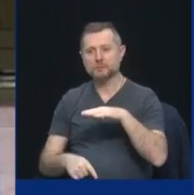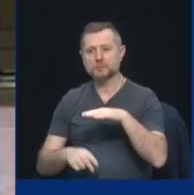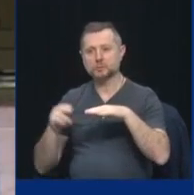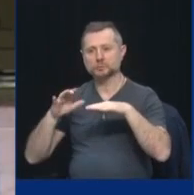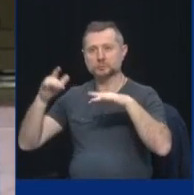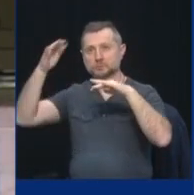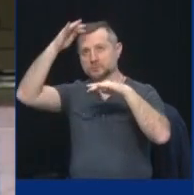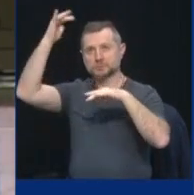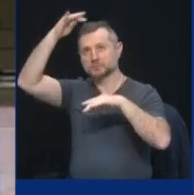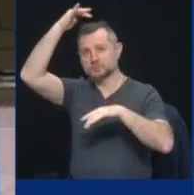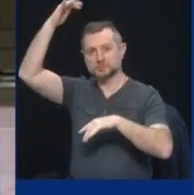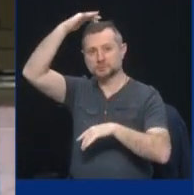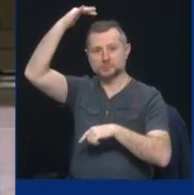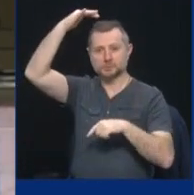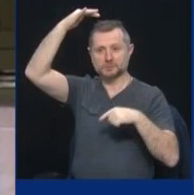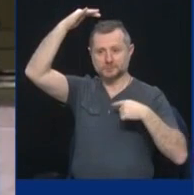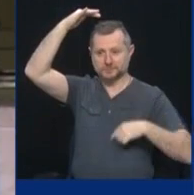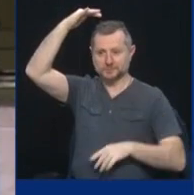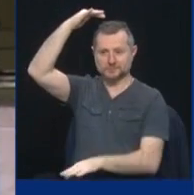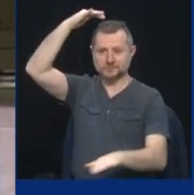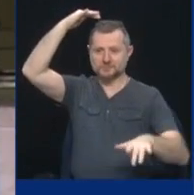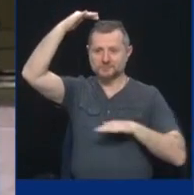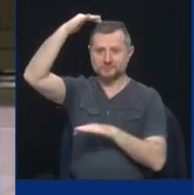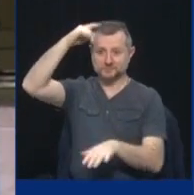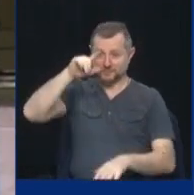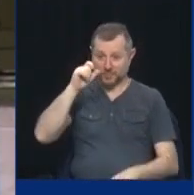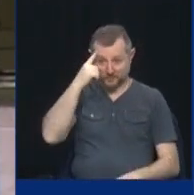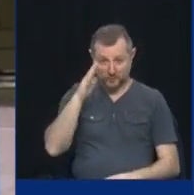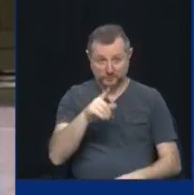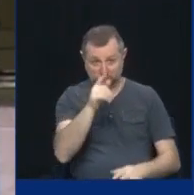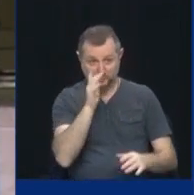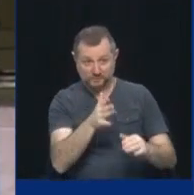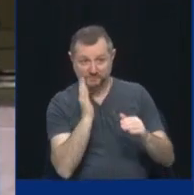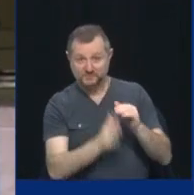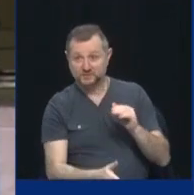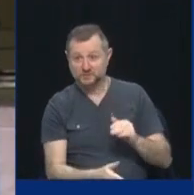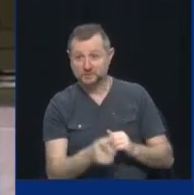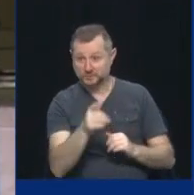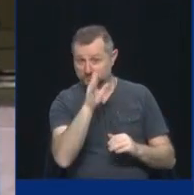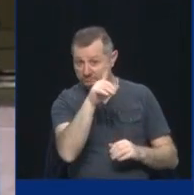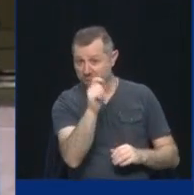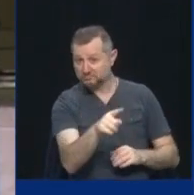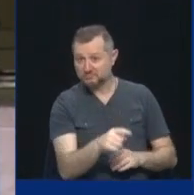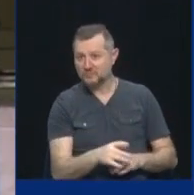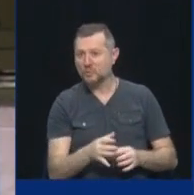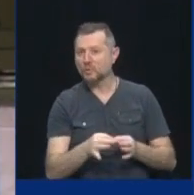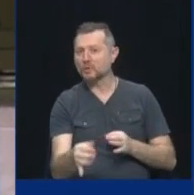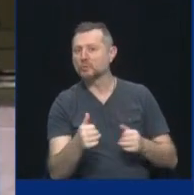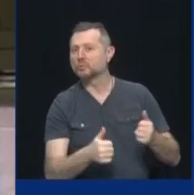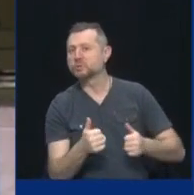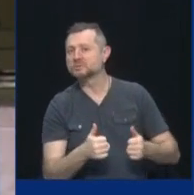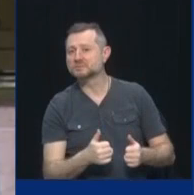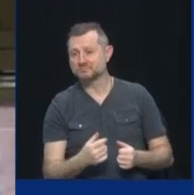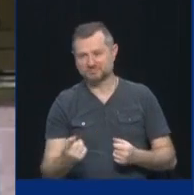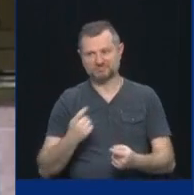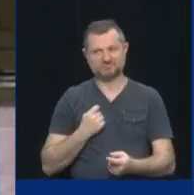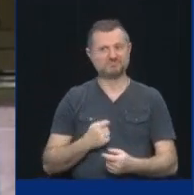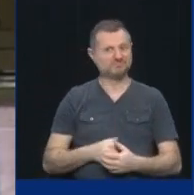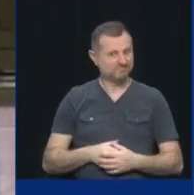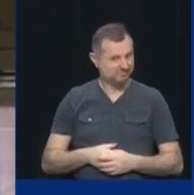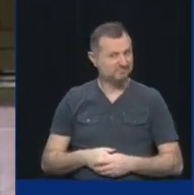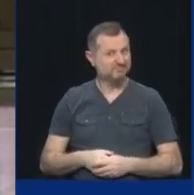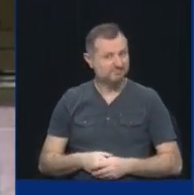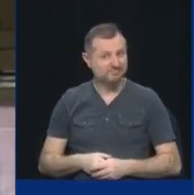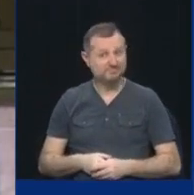But can you ever get it done? Will you ever get it done? He went right to step 2, do it. It seems we can't get